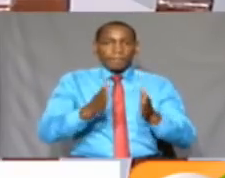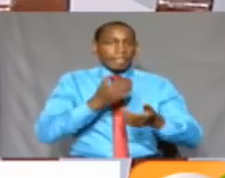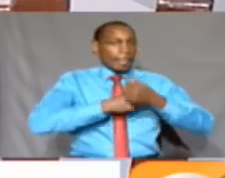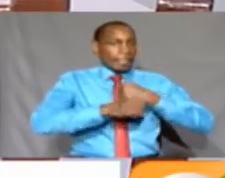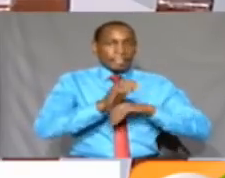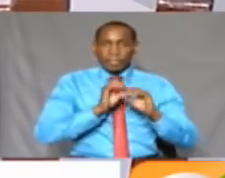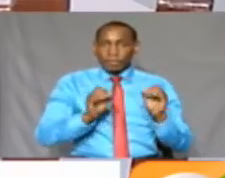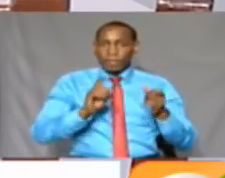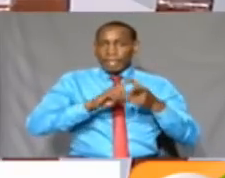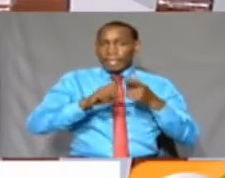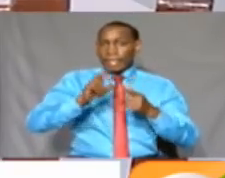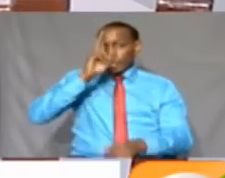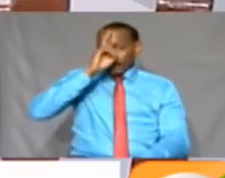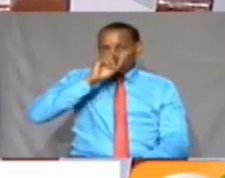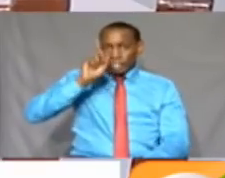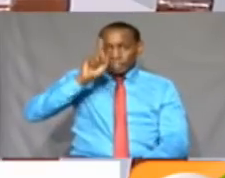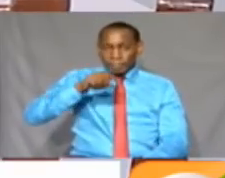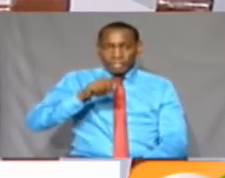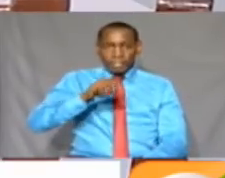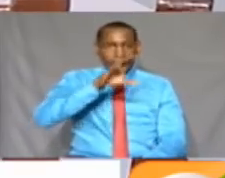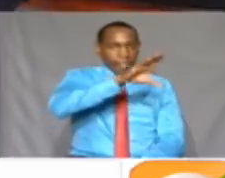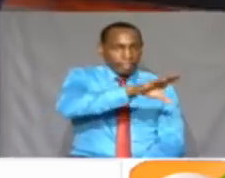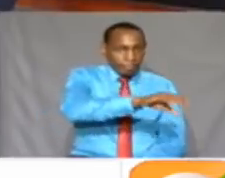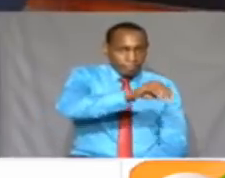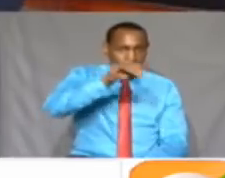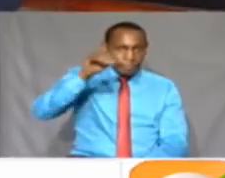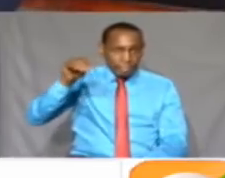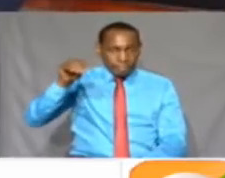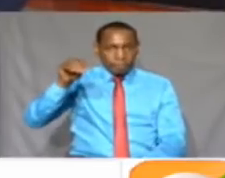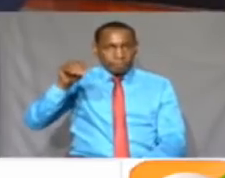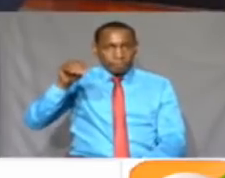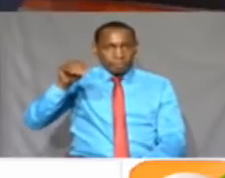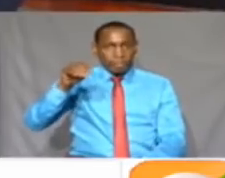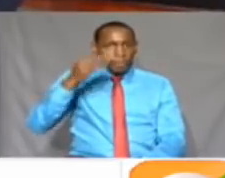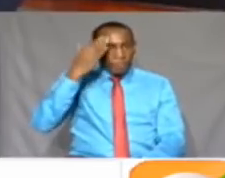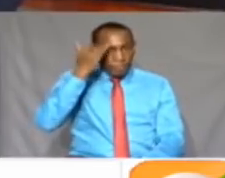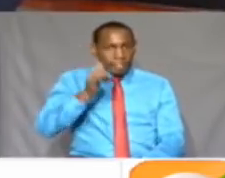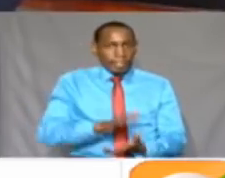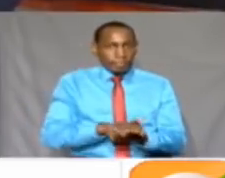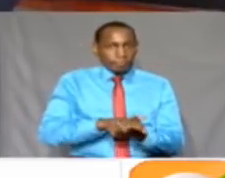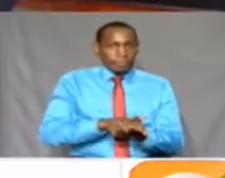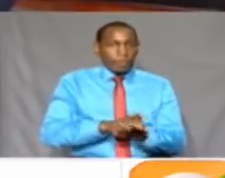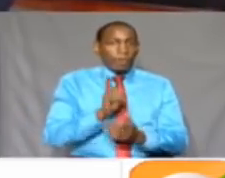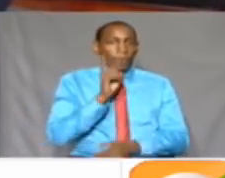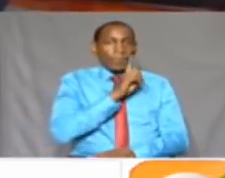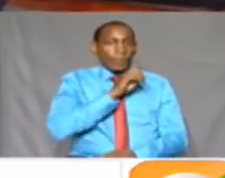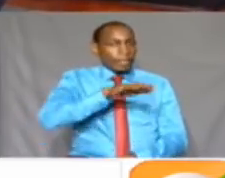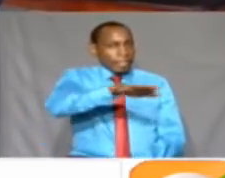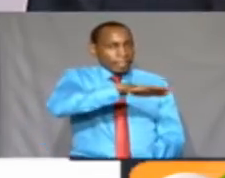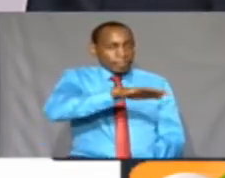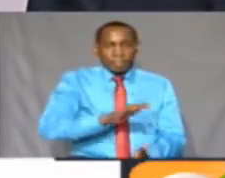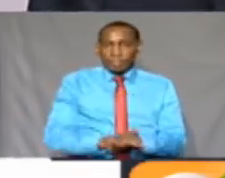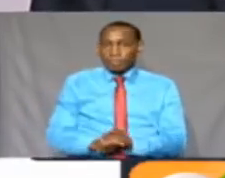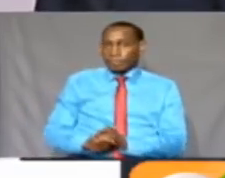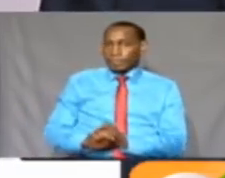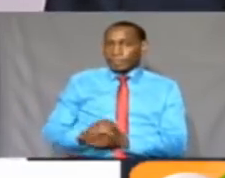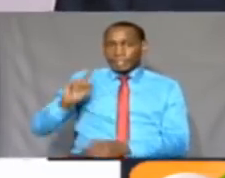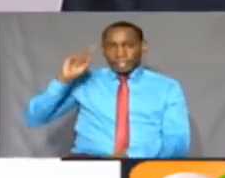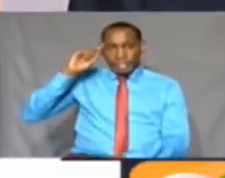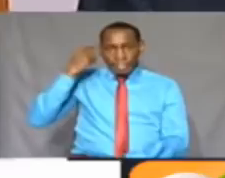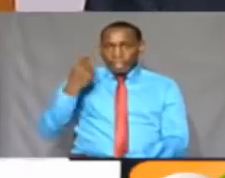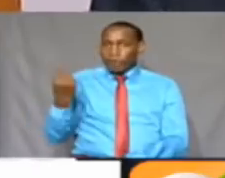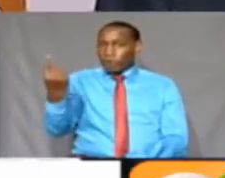acting, then the police should get him out of there. Do you think this is it looks like it's in a dangerous environment. Mushmo, do you think this is an